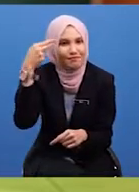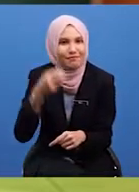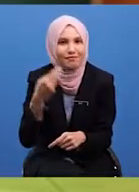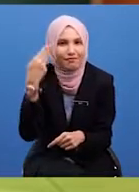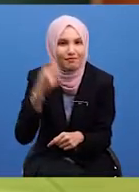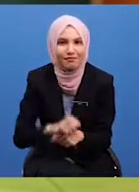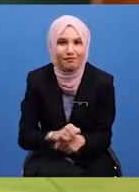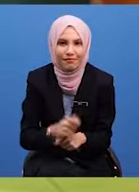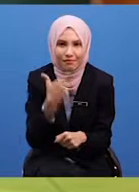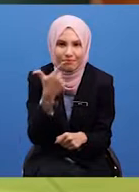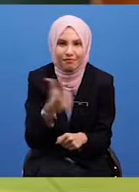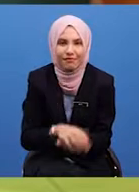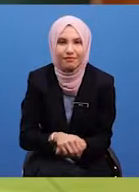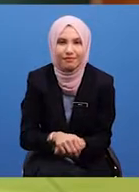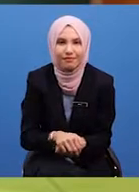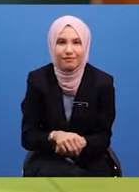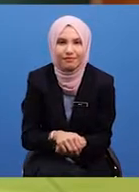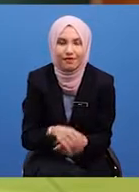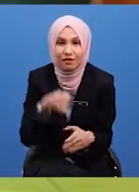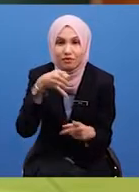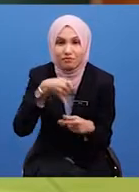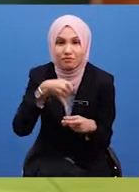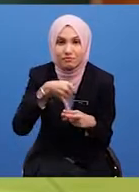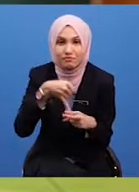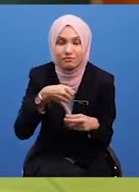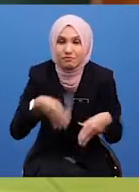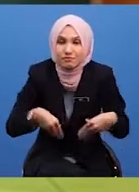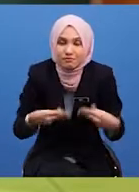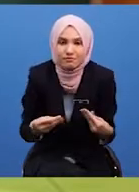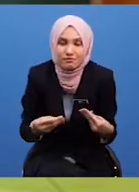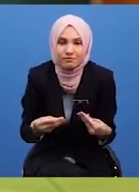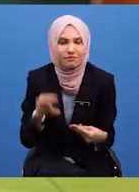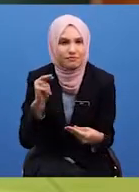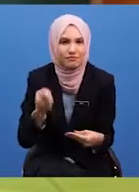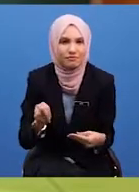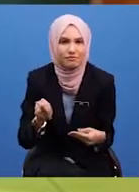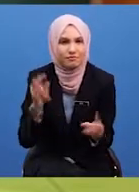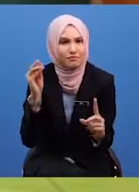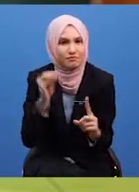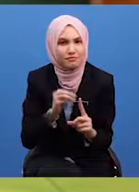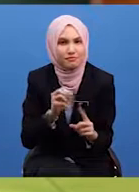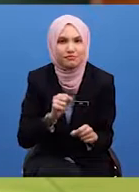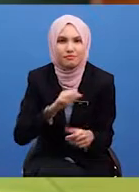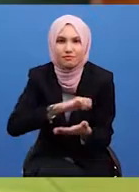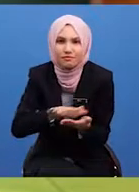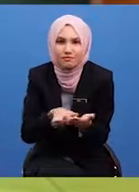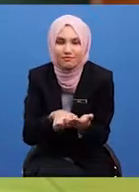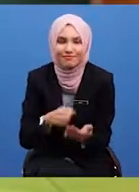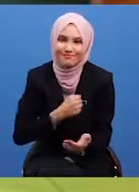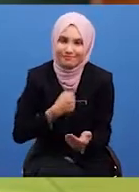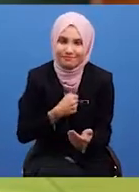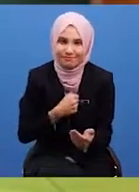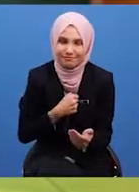at these essays. They are identical. How am I supposed to mark your essays? I'm sorry,